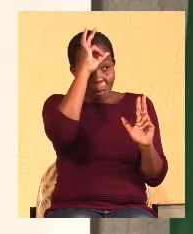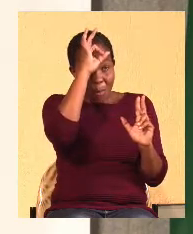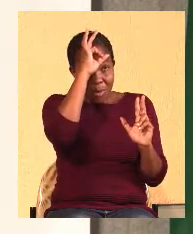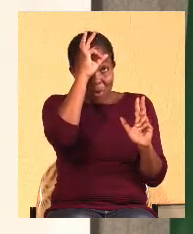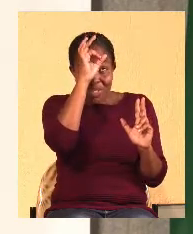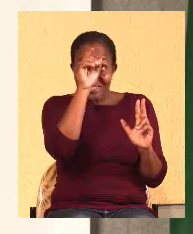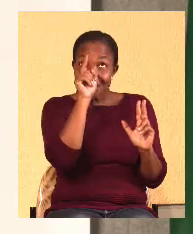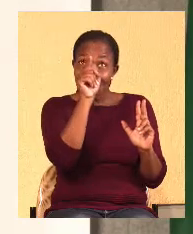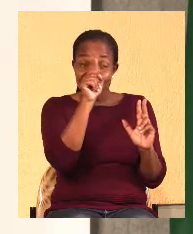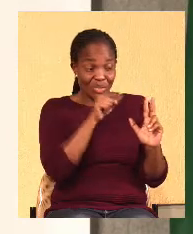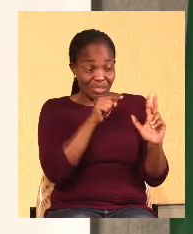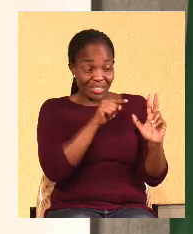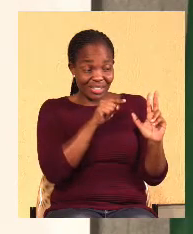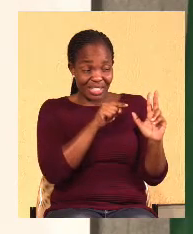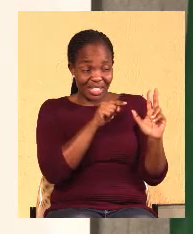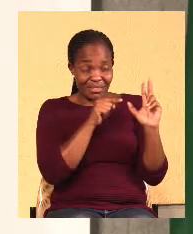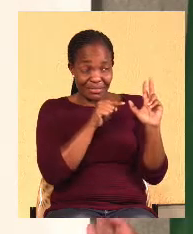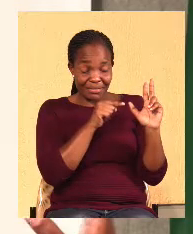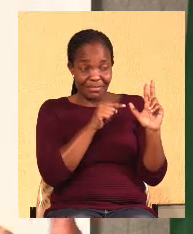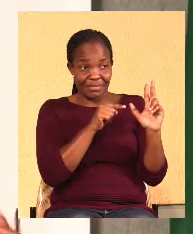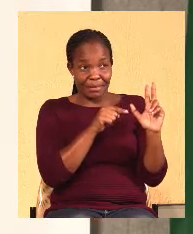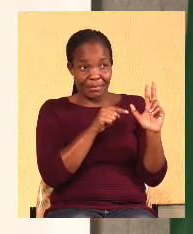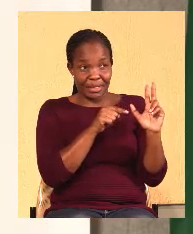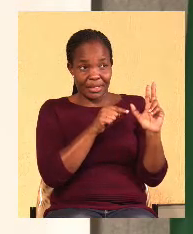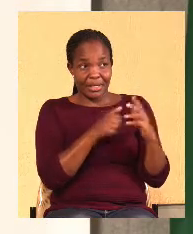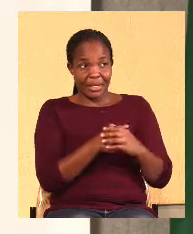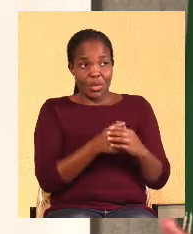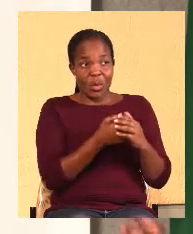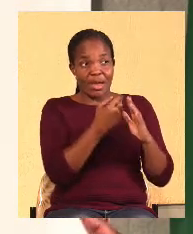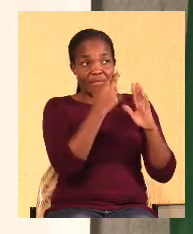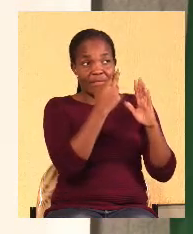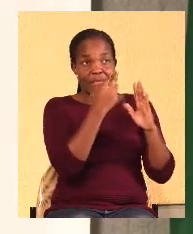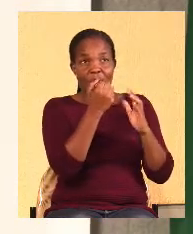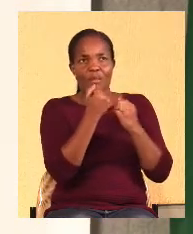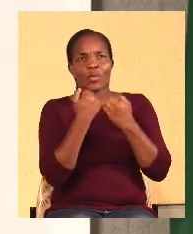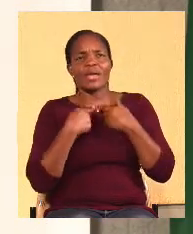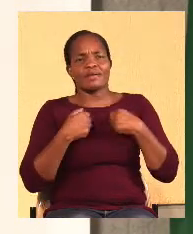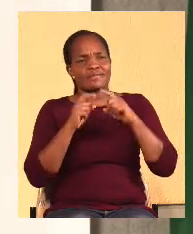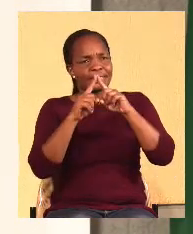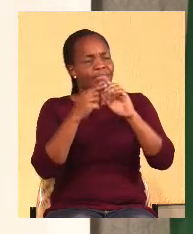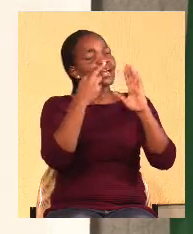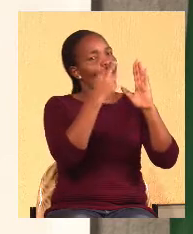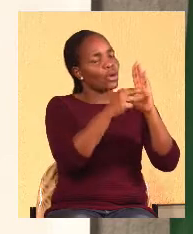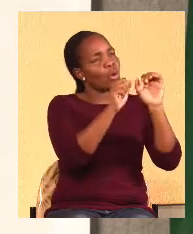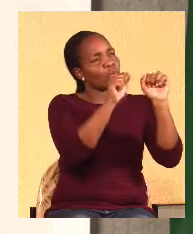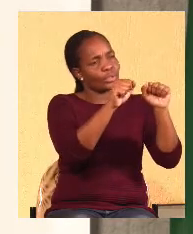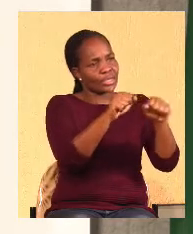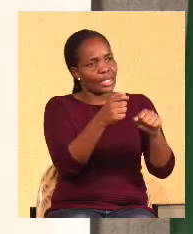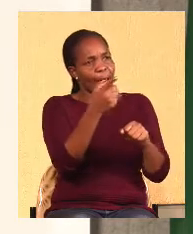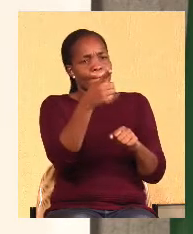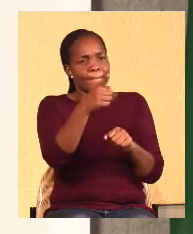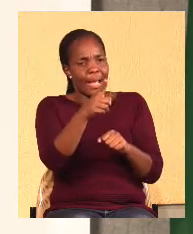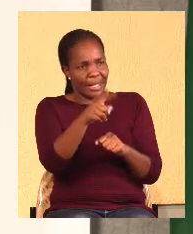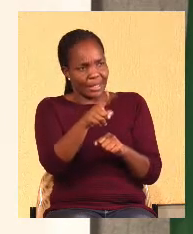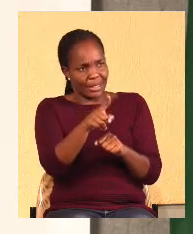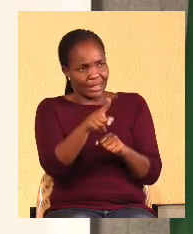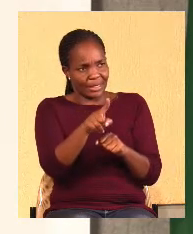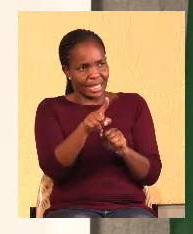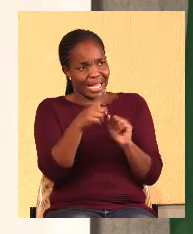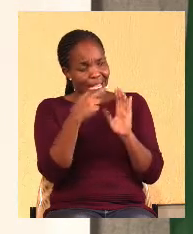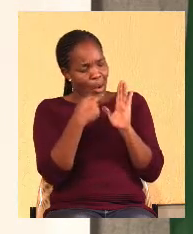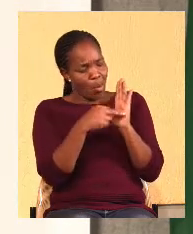the regulations. And I know there are normal laws that would apply and whatever, but why does the regulation